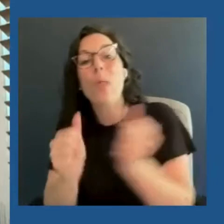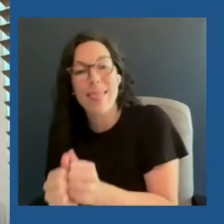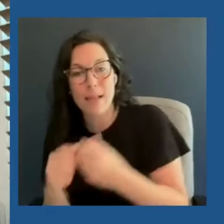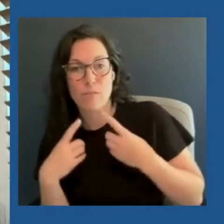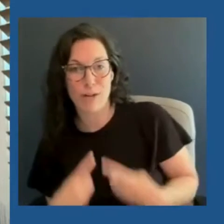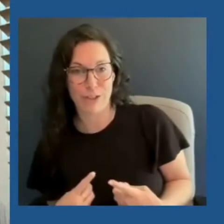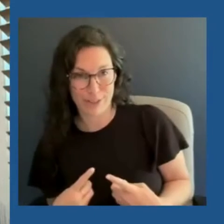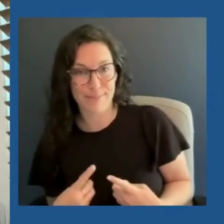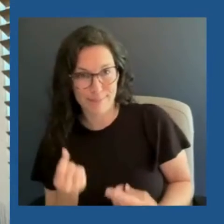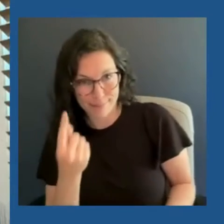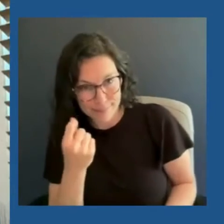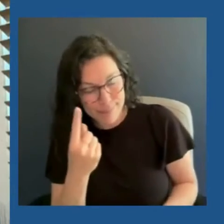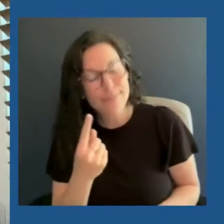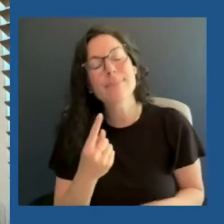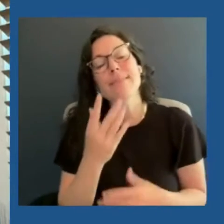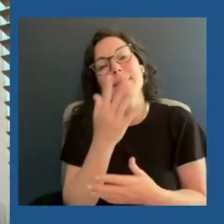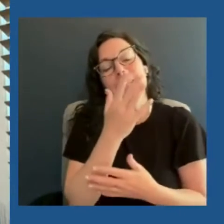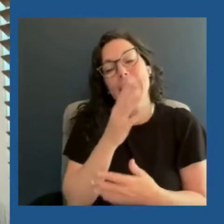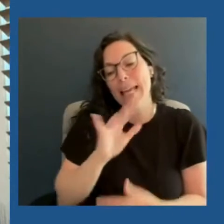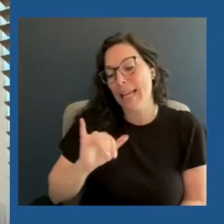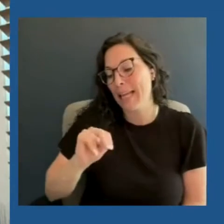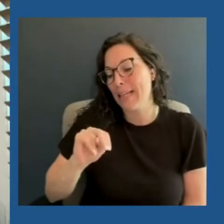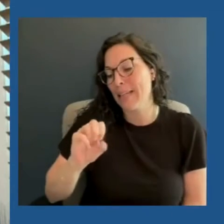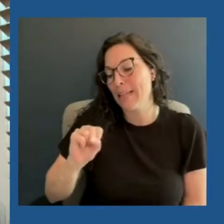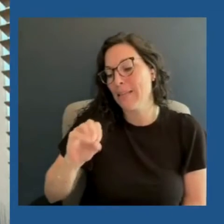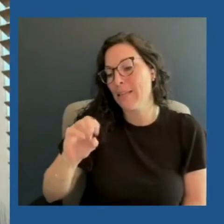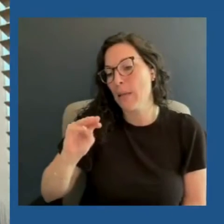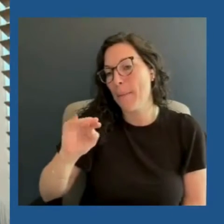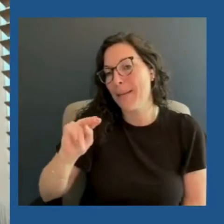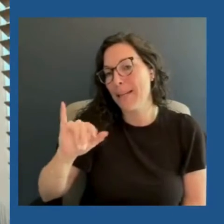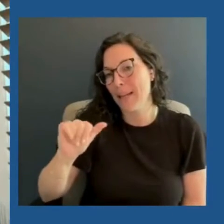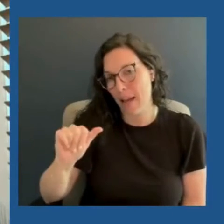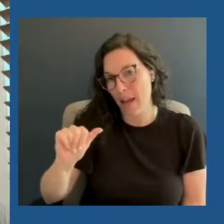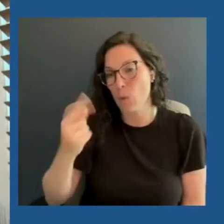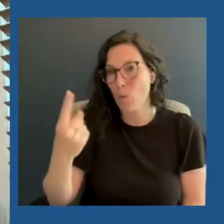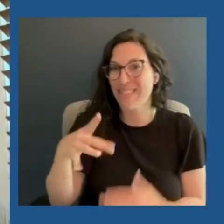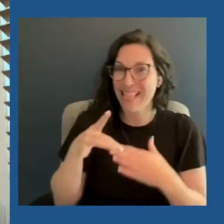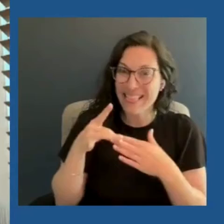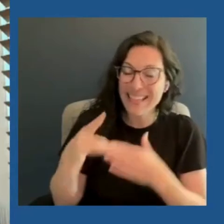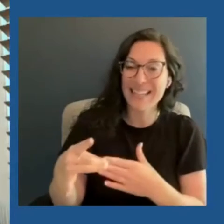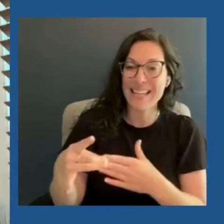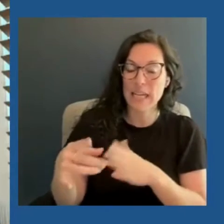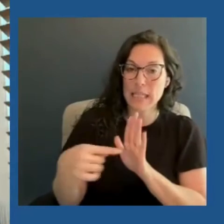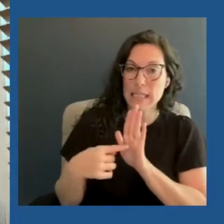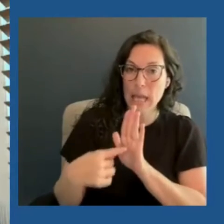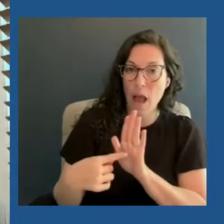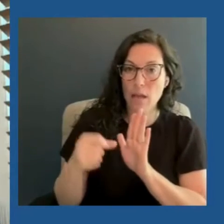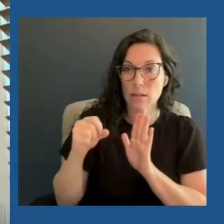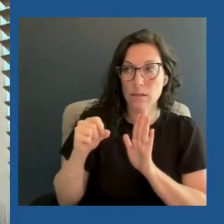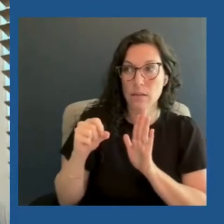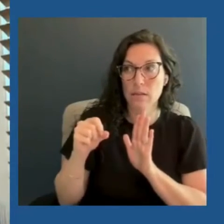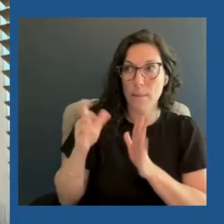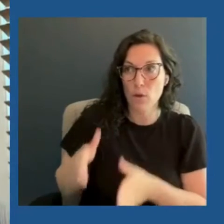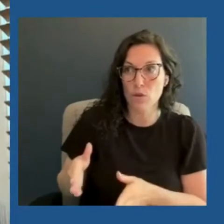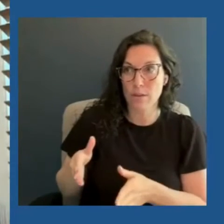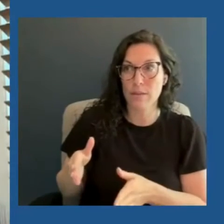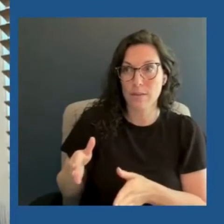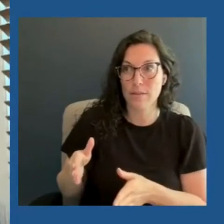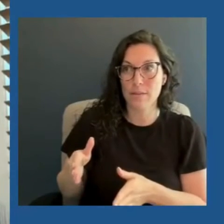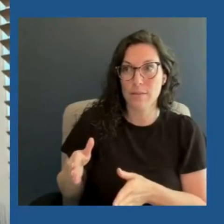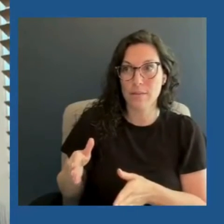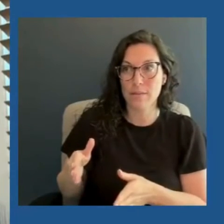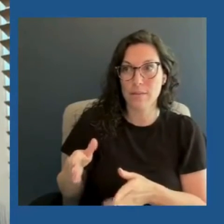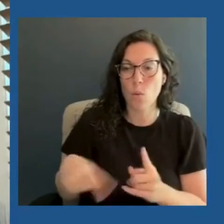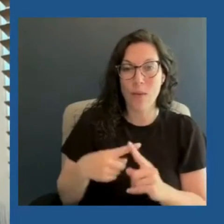we know that insomnia is one of the leading signs that a person can have when they have depression. In